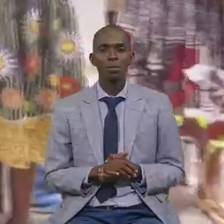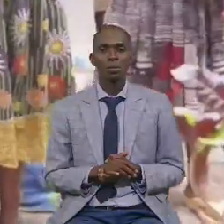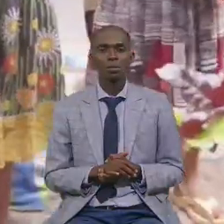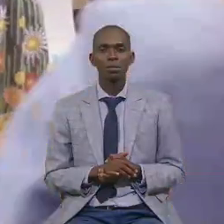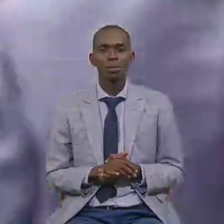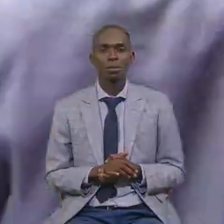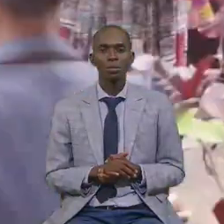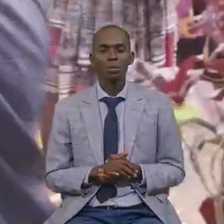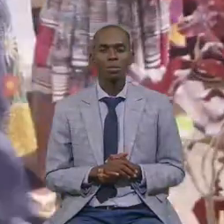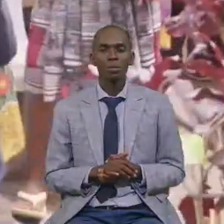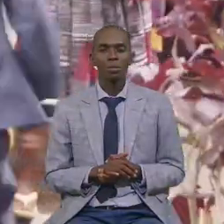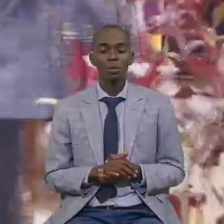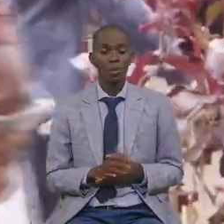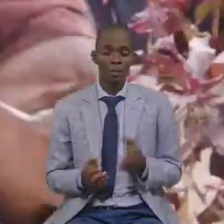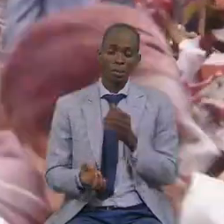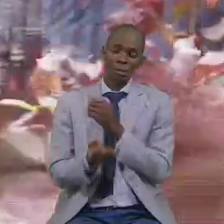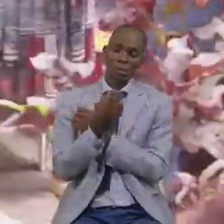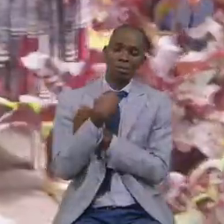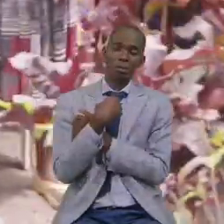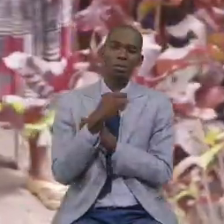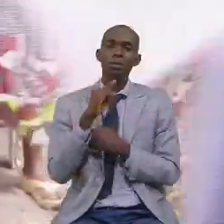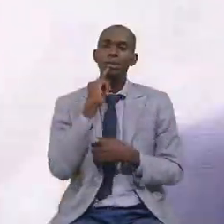Defeat is of the past.